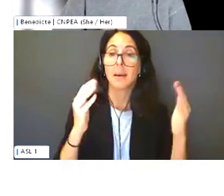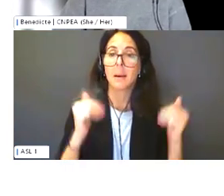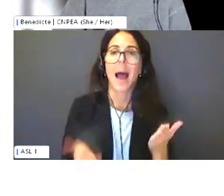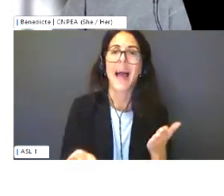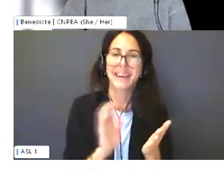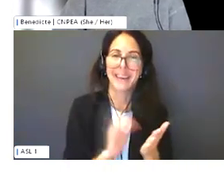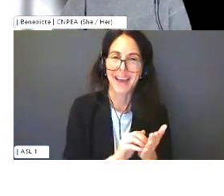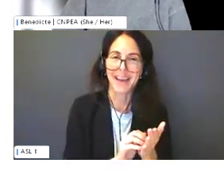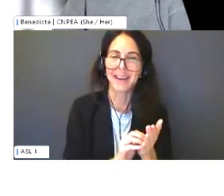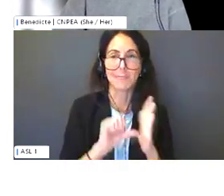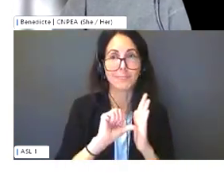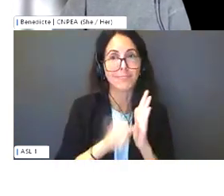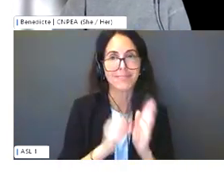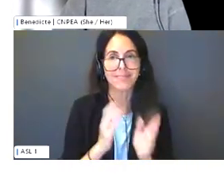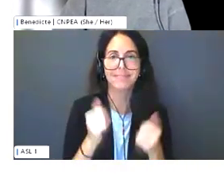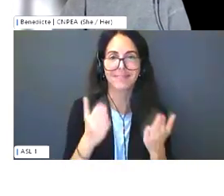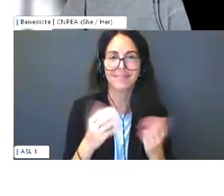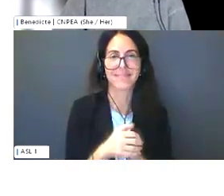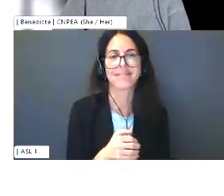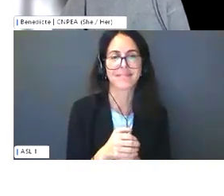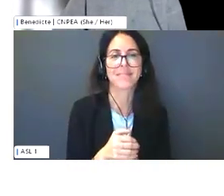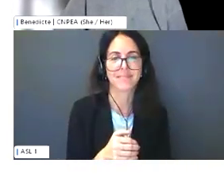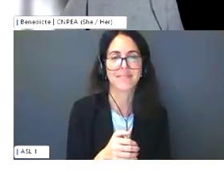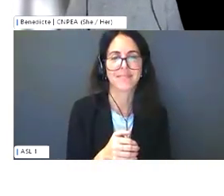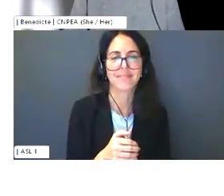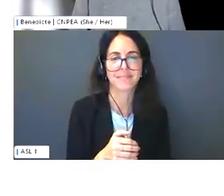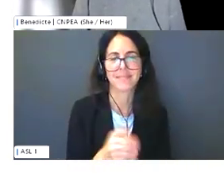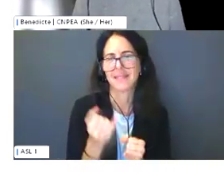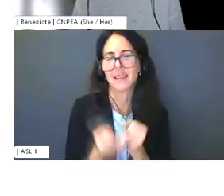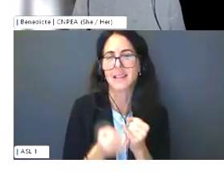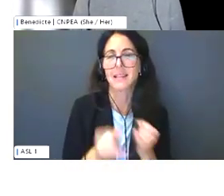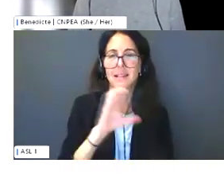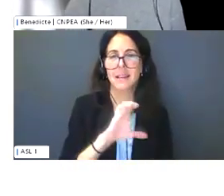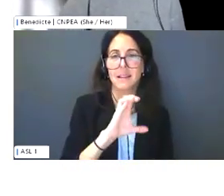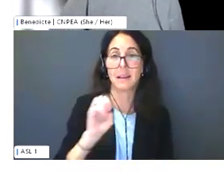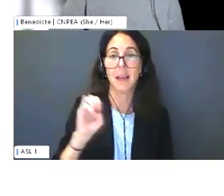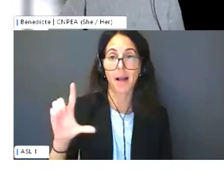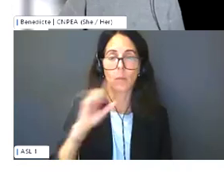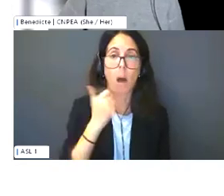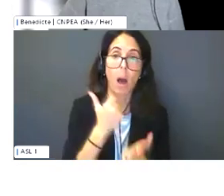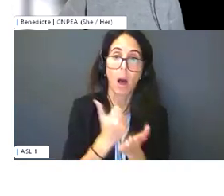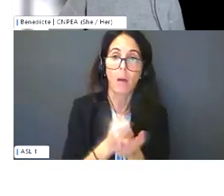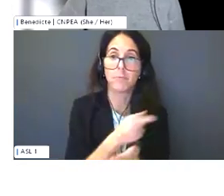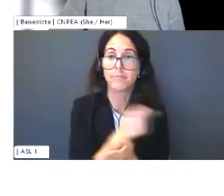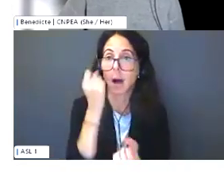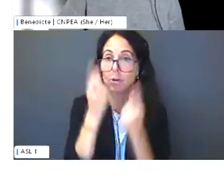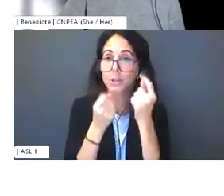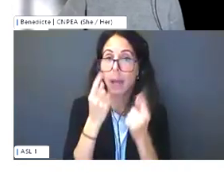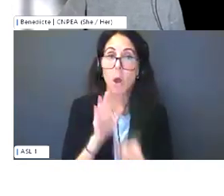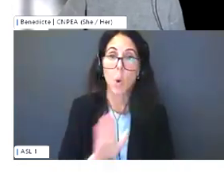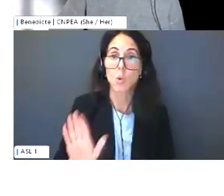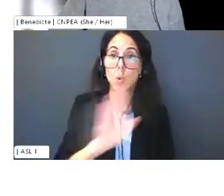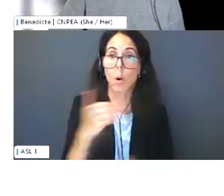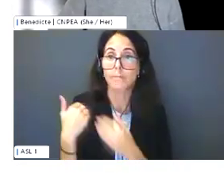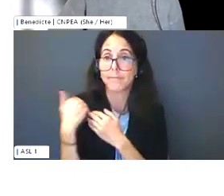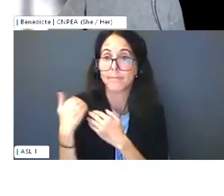I cannot recommend it enough. The Practical Guide to Elder Abuse and Neglect Law in Canada will help you figure out what your obligations